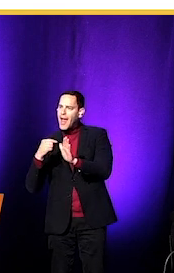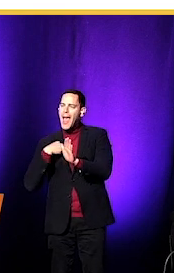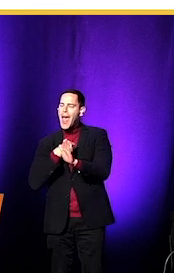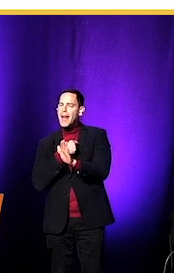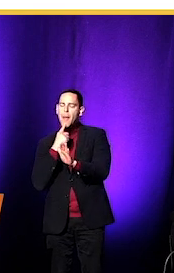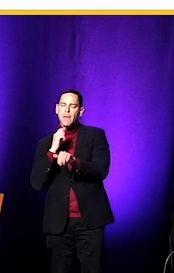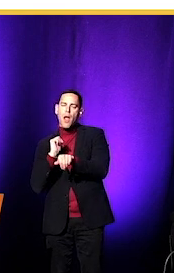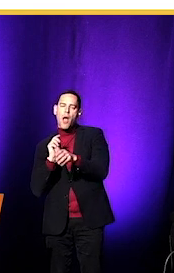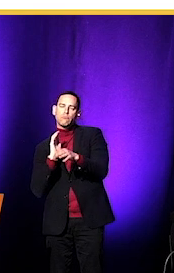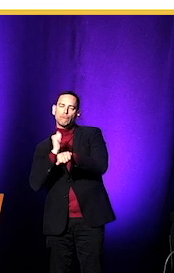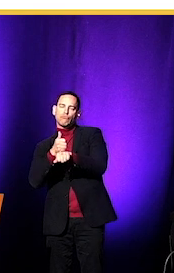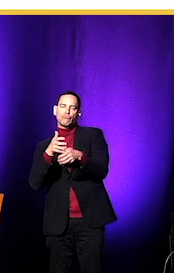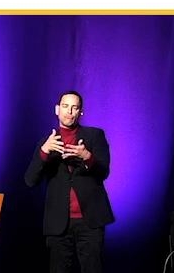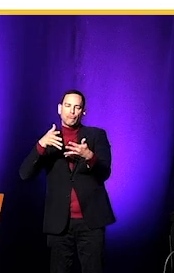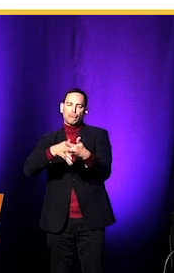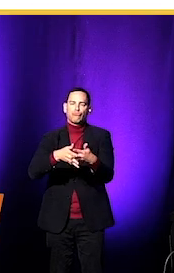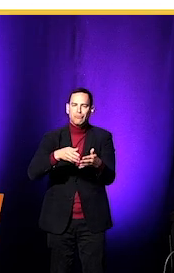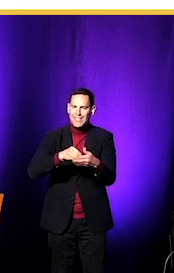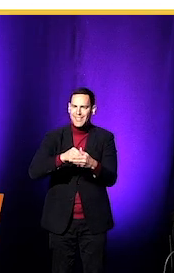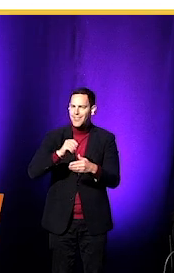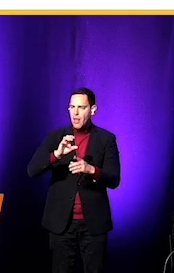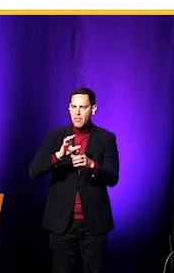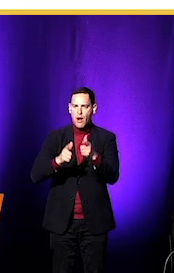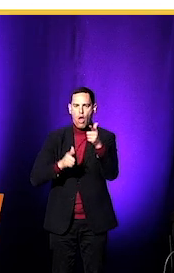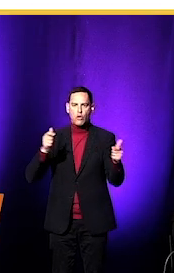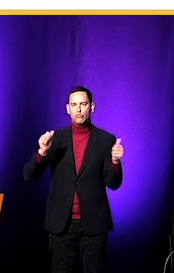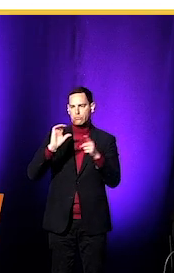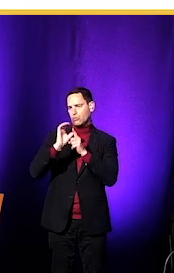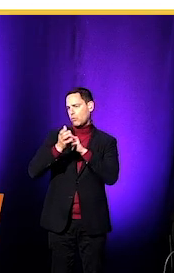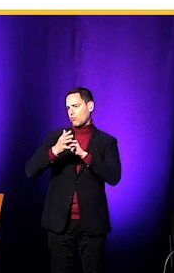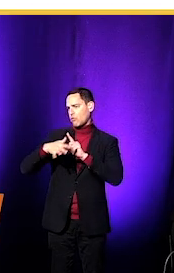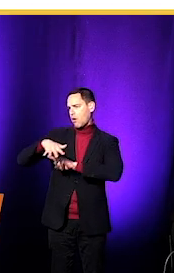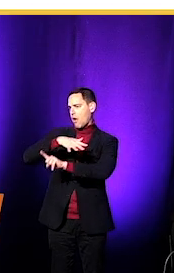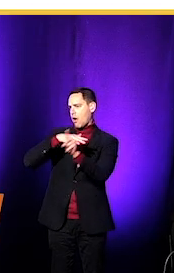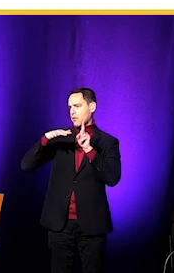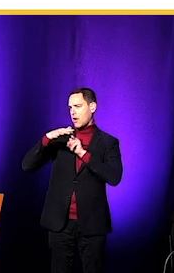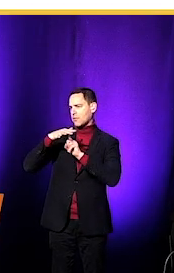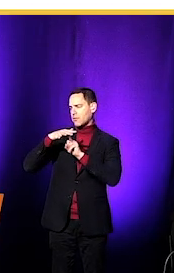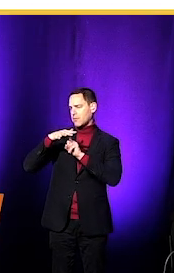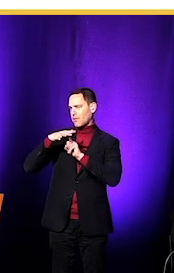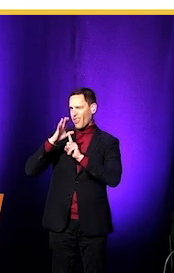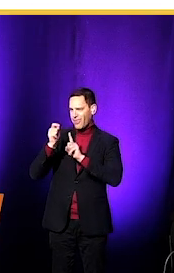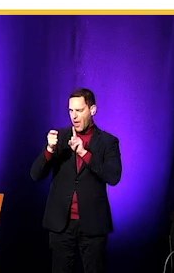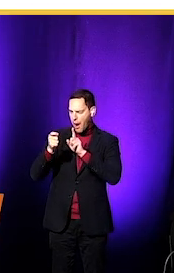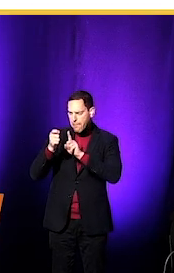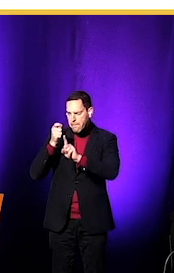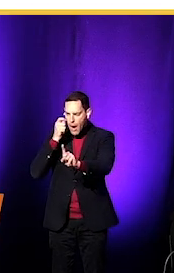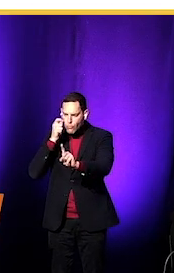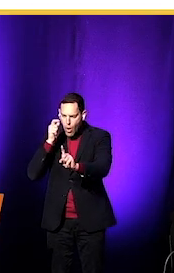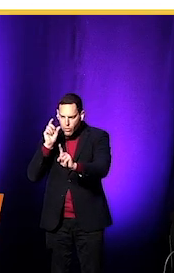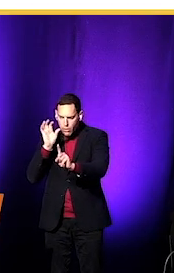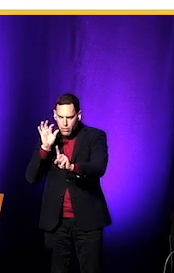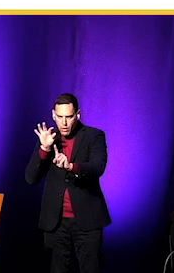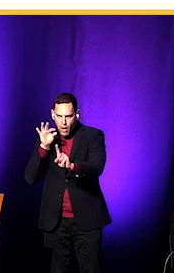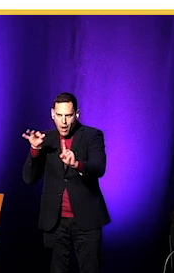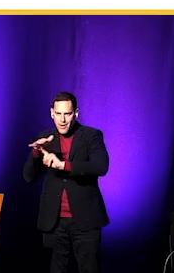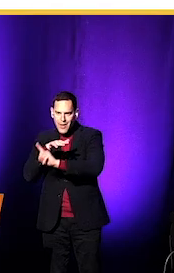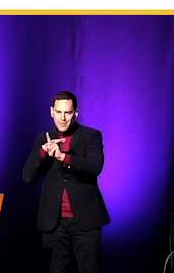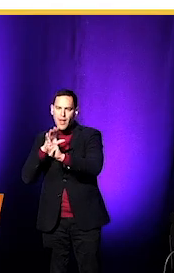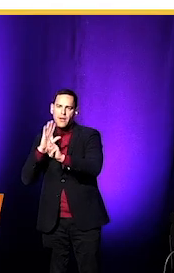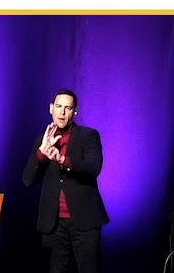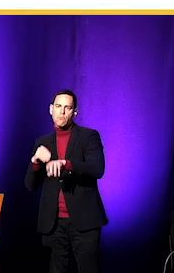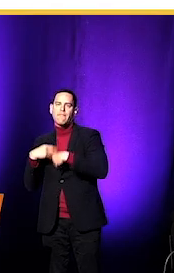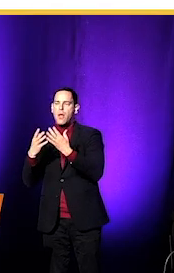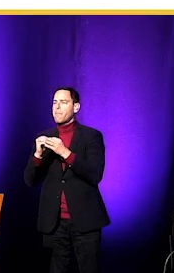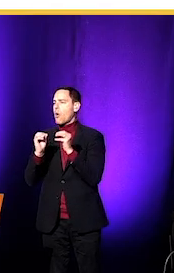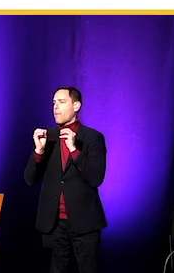the larger cultural context. These micro-contexts also provide opportunity to understand how